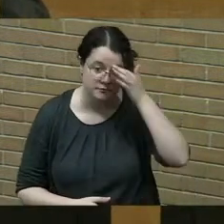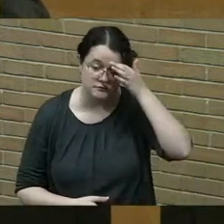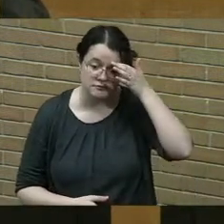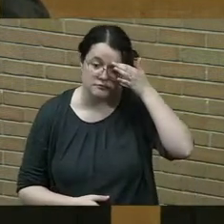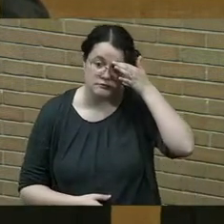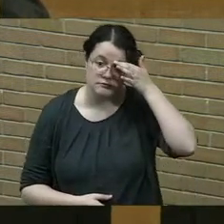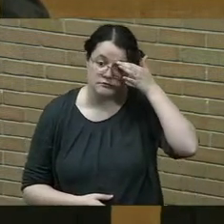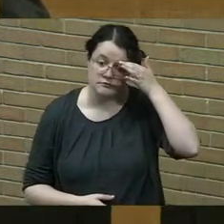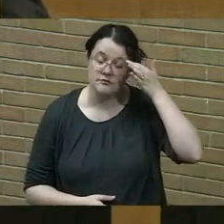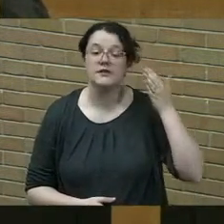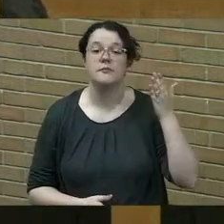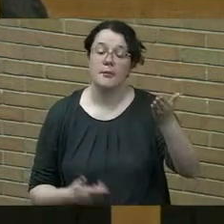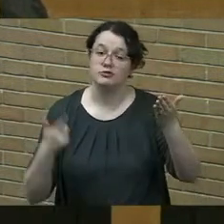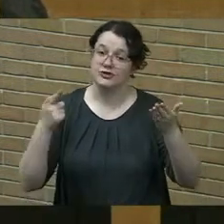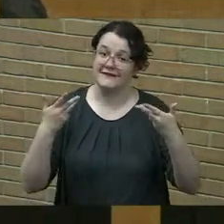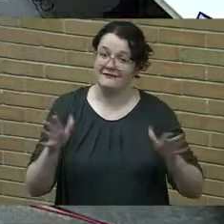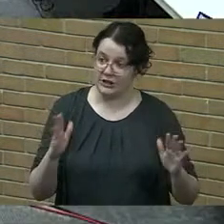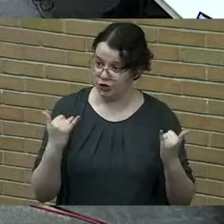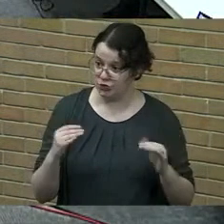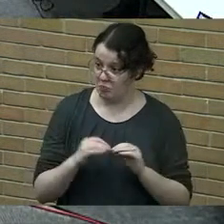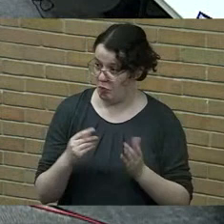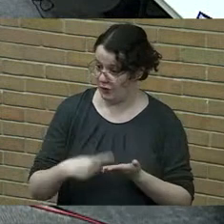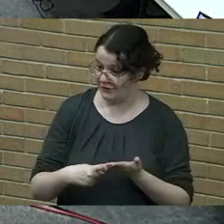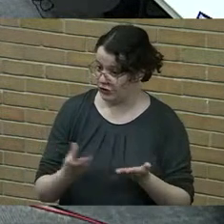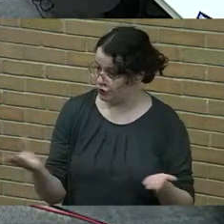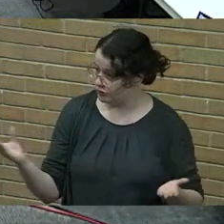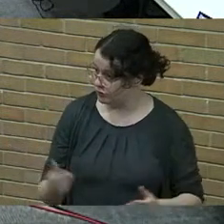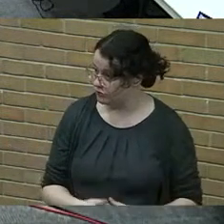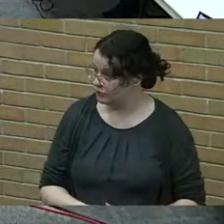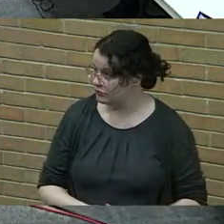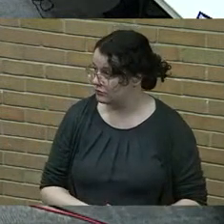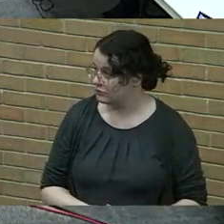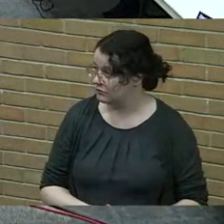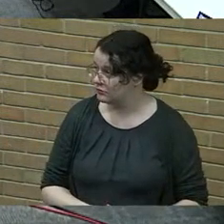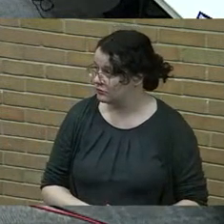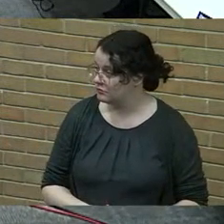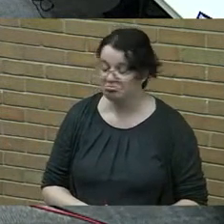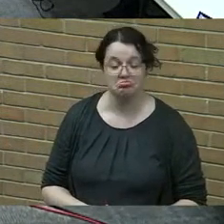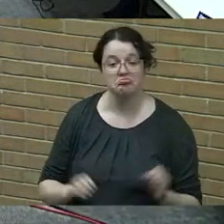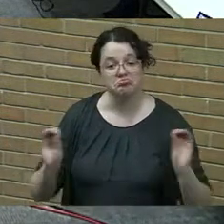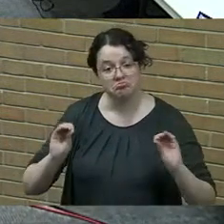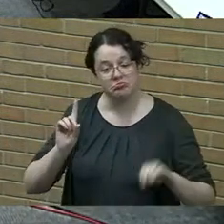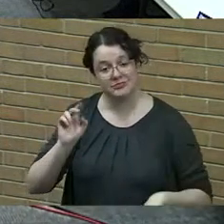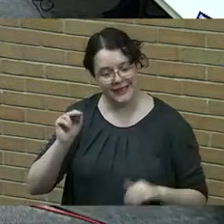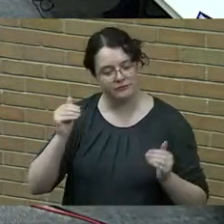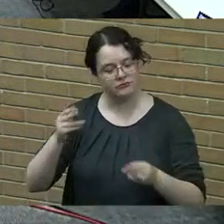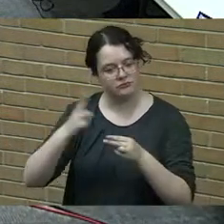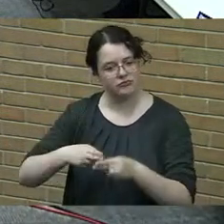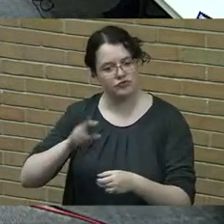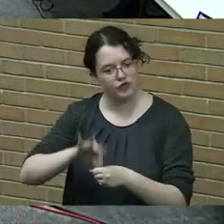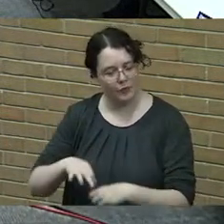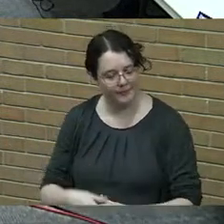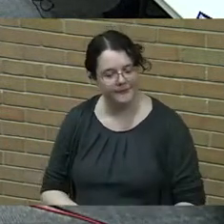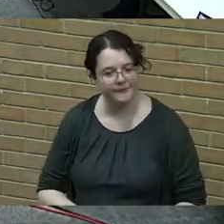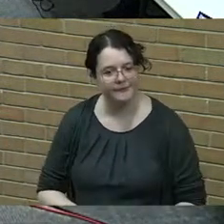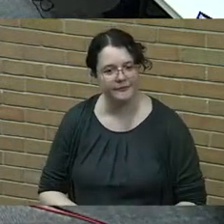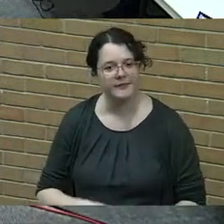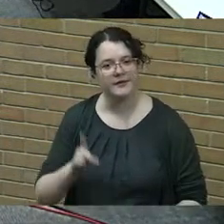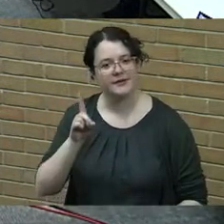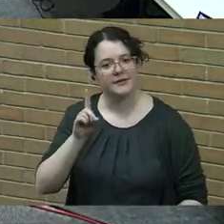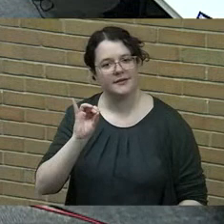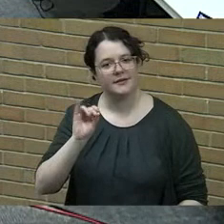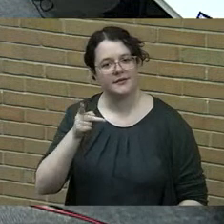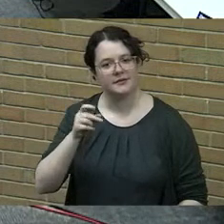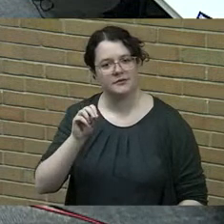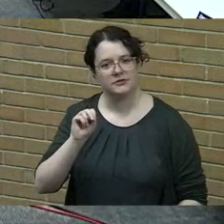We have a motion and a second on that. Any further discussion? If there's none, Dan, please call the roll. Councilmember